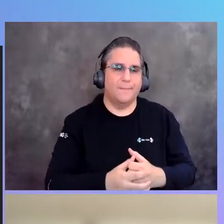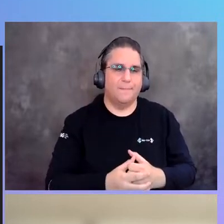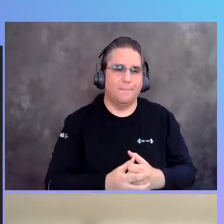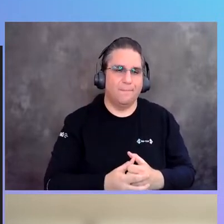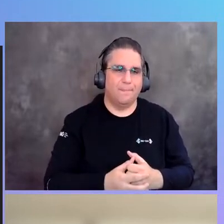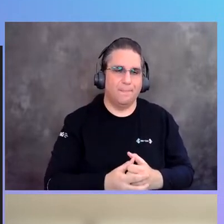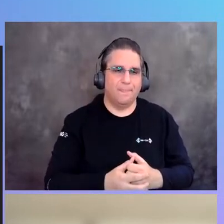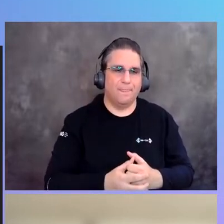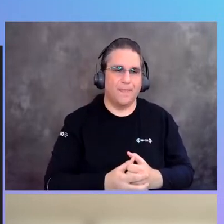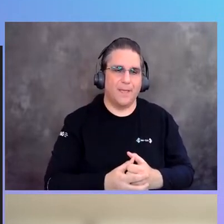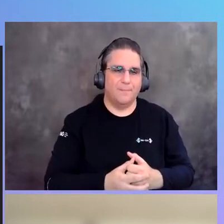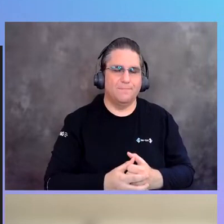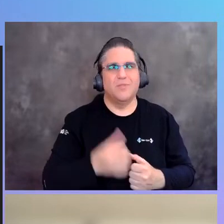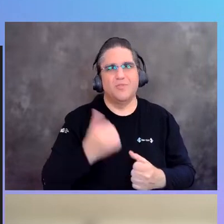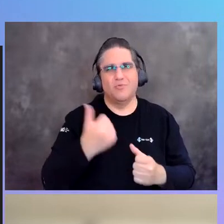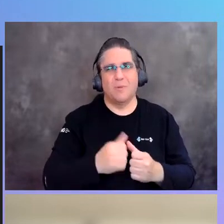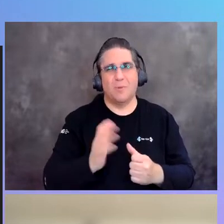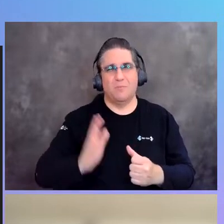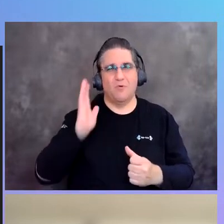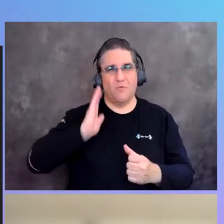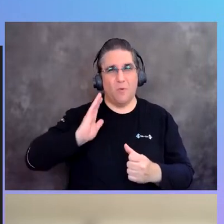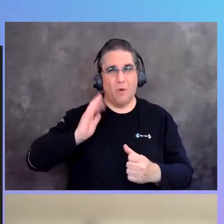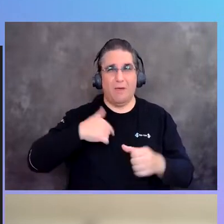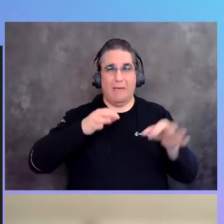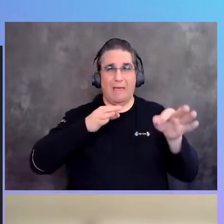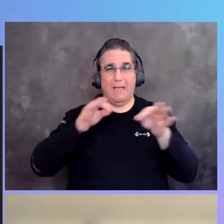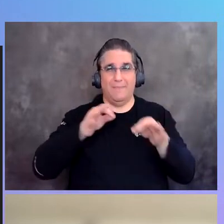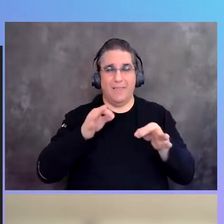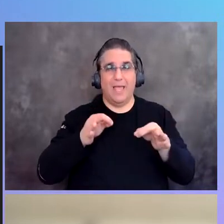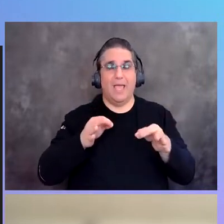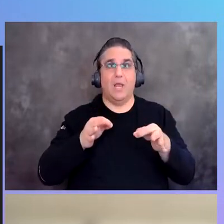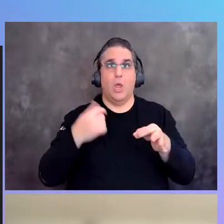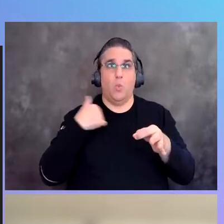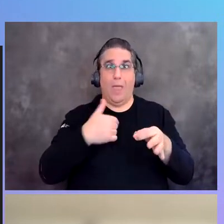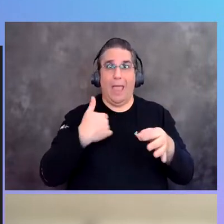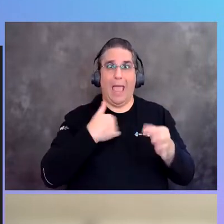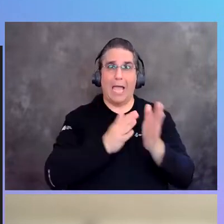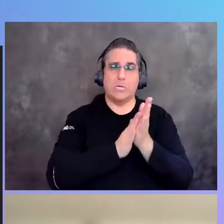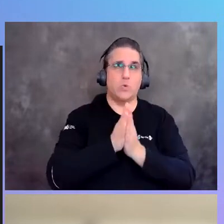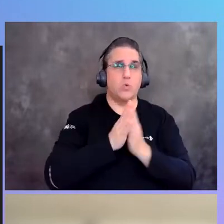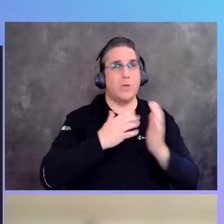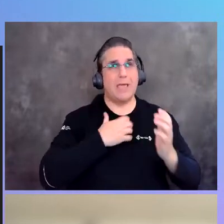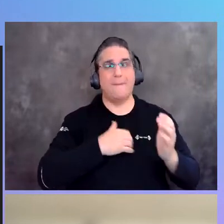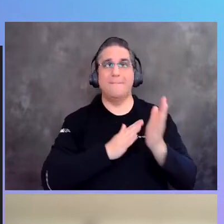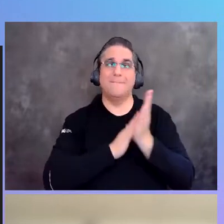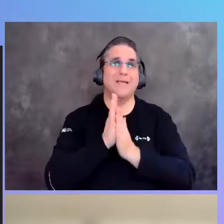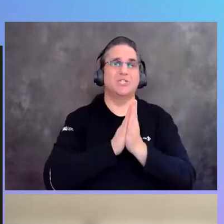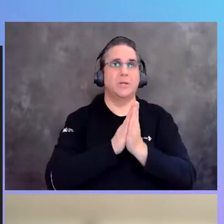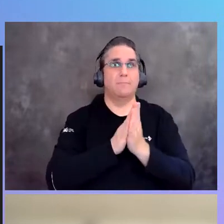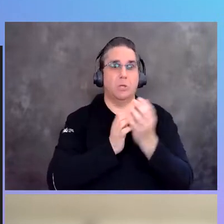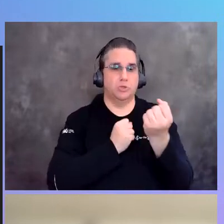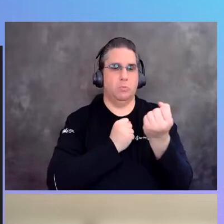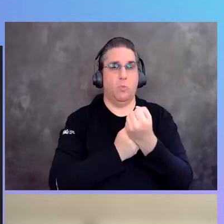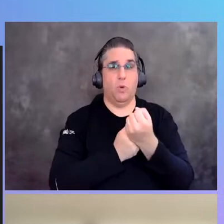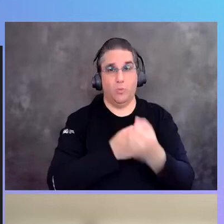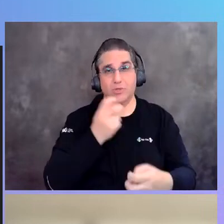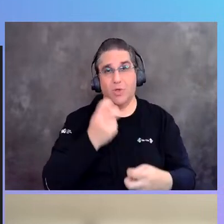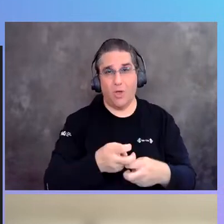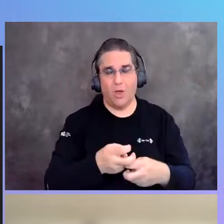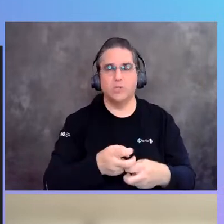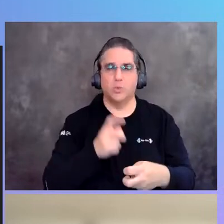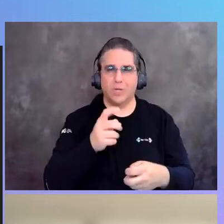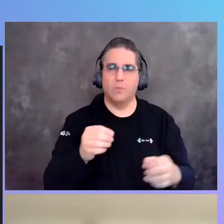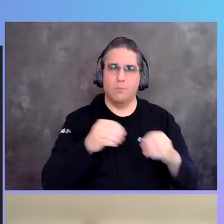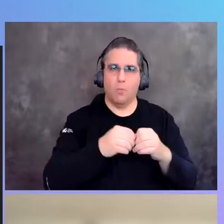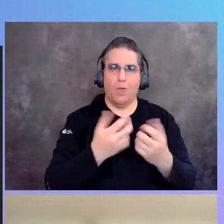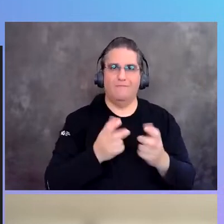about how difficult it was to support the ambition we want to do. So more investment in that was good. And something that I did earlier